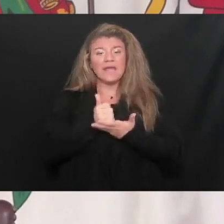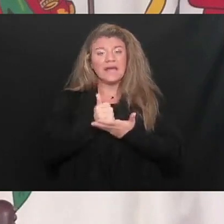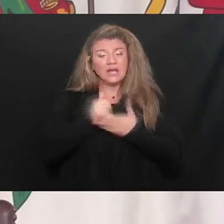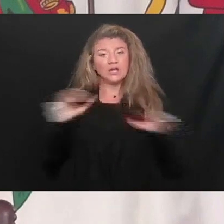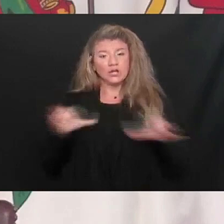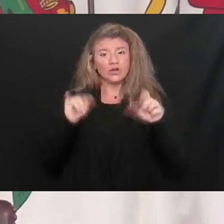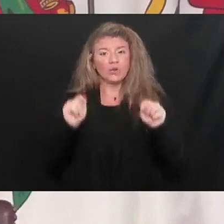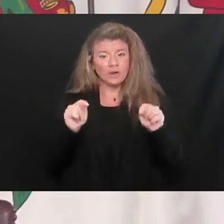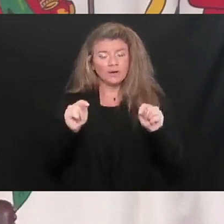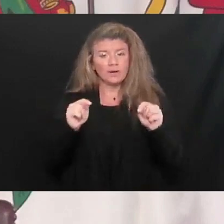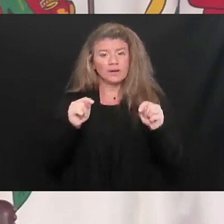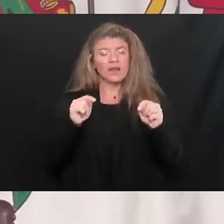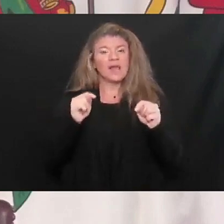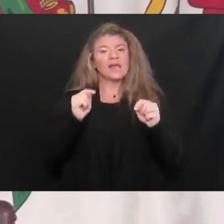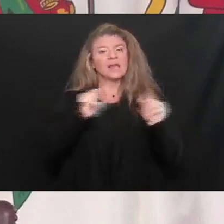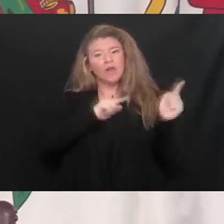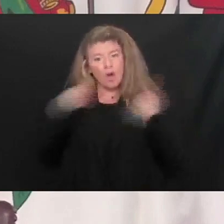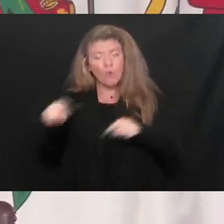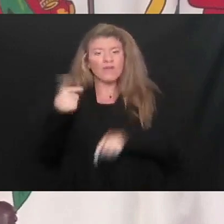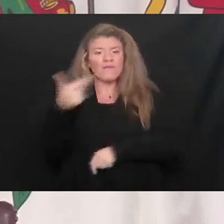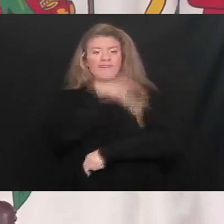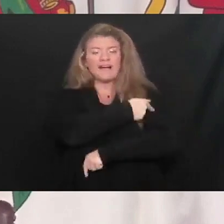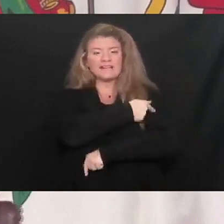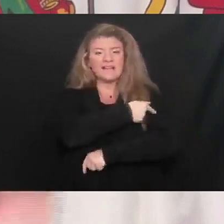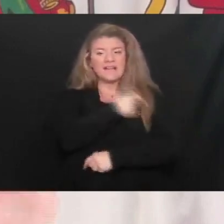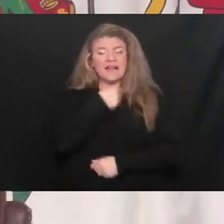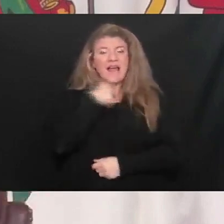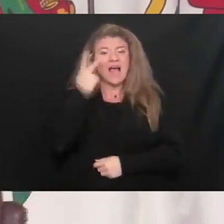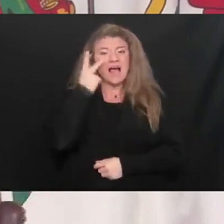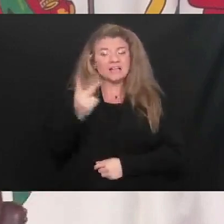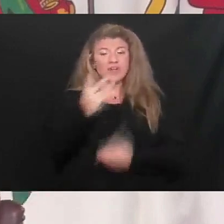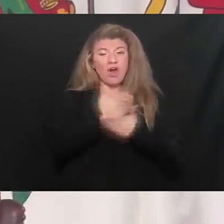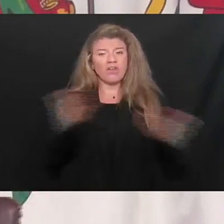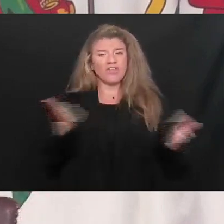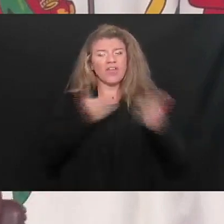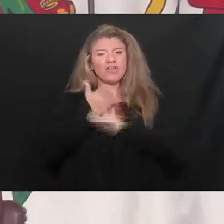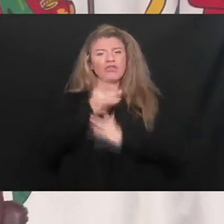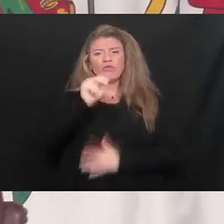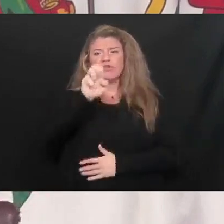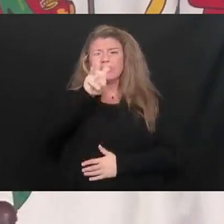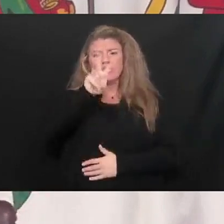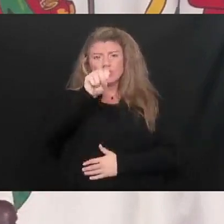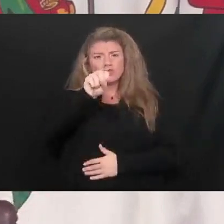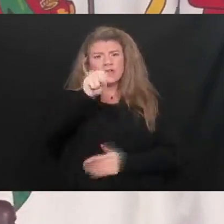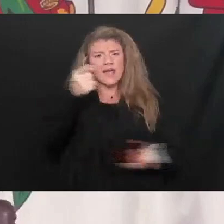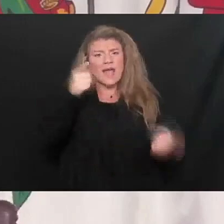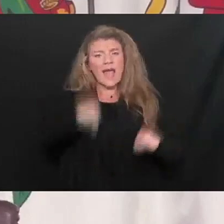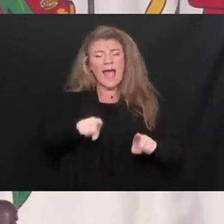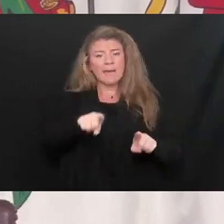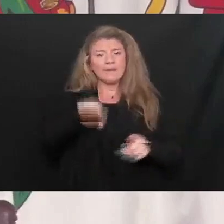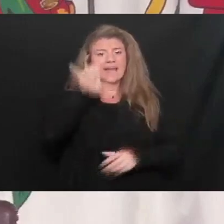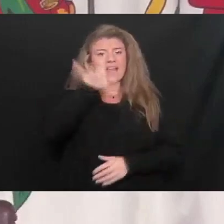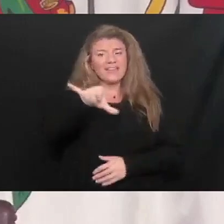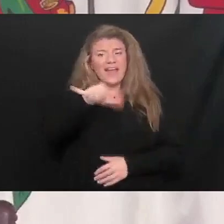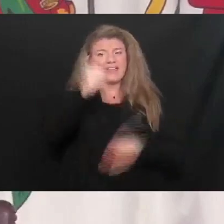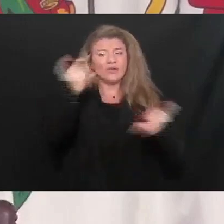finish line and get them vaccinated. I saw a thing, you know, it came across the news really fast that there is